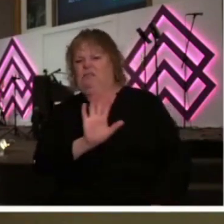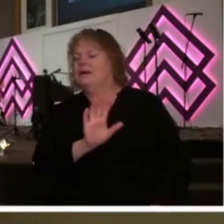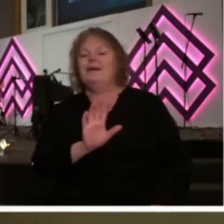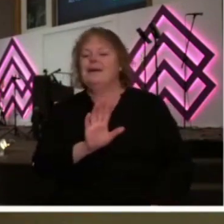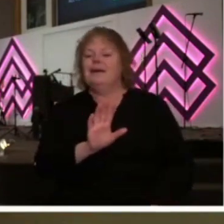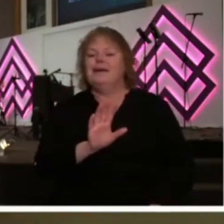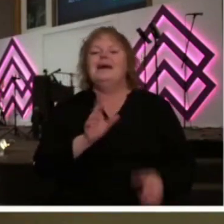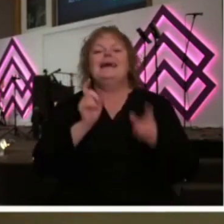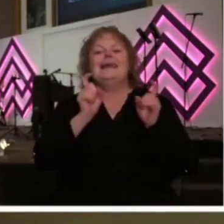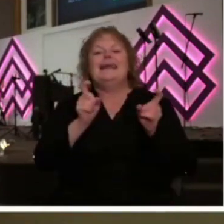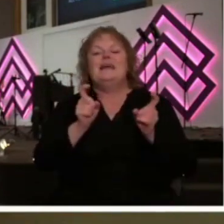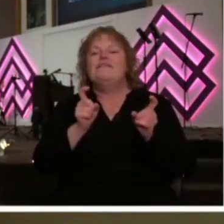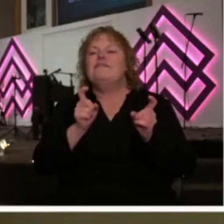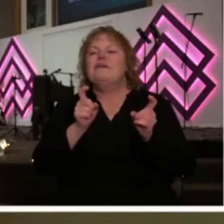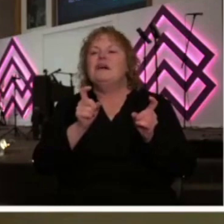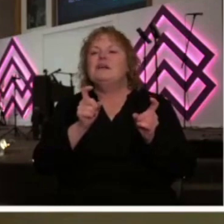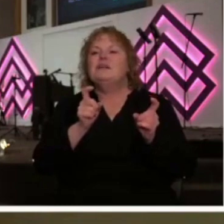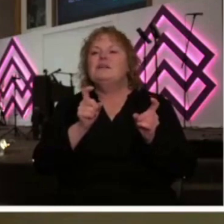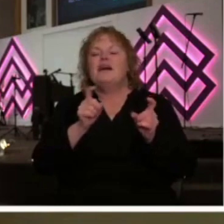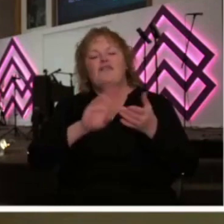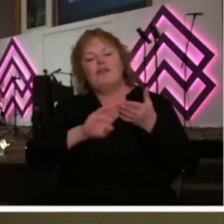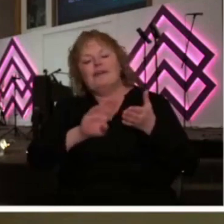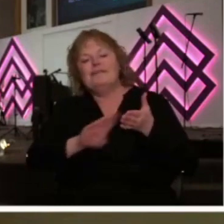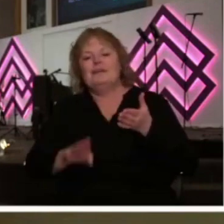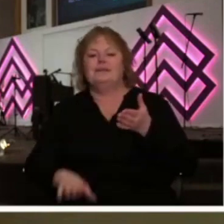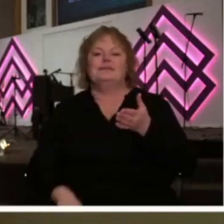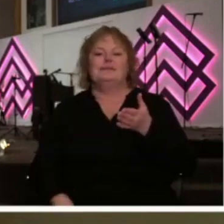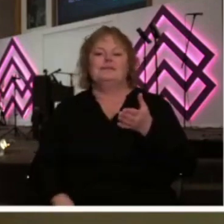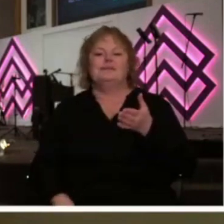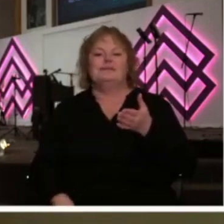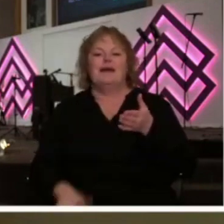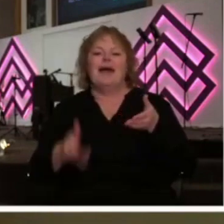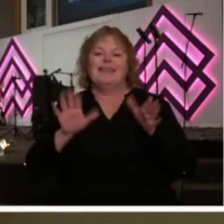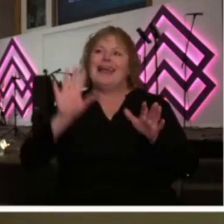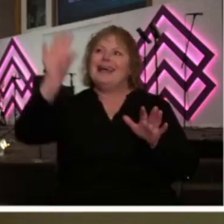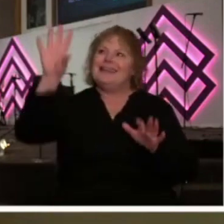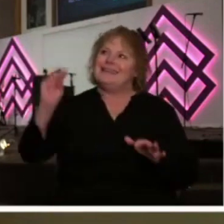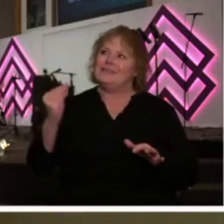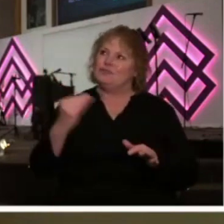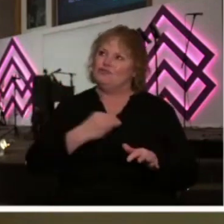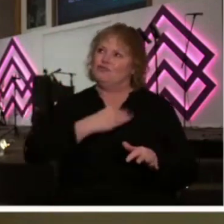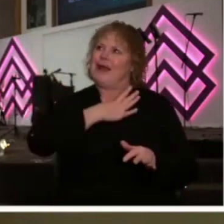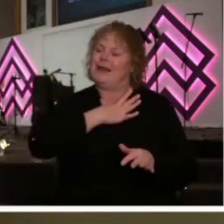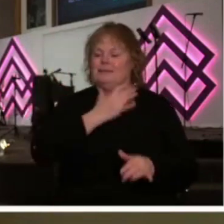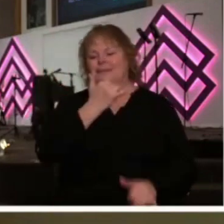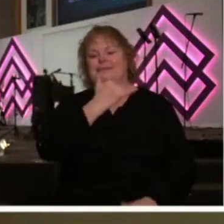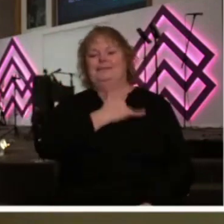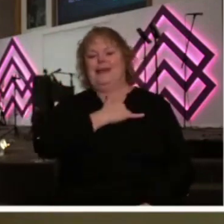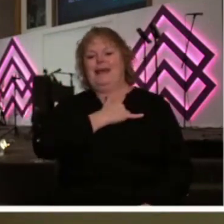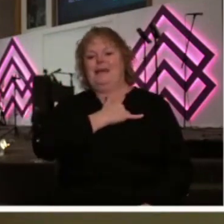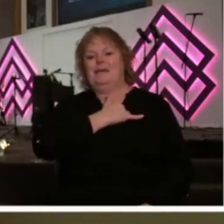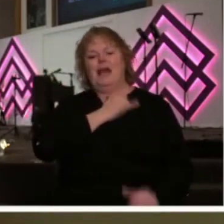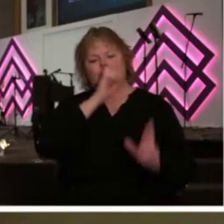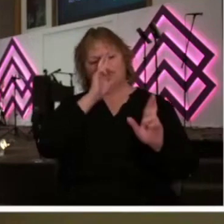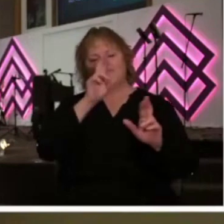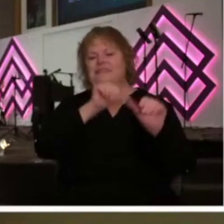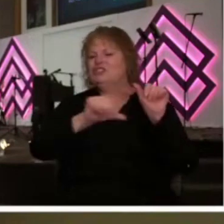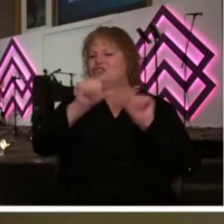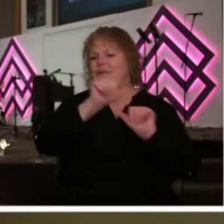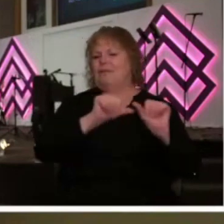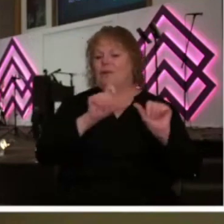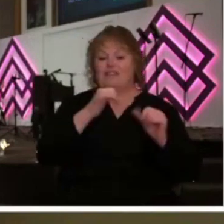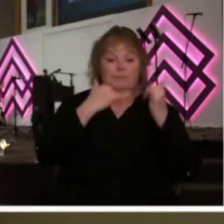grace to rule in your hearts and ask and allow other people to be as imperfect as each of us are